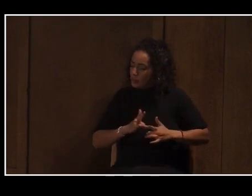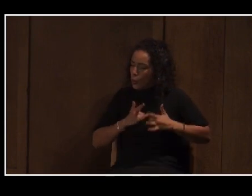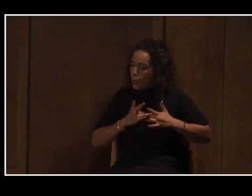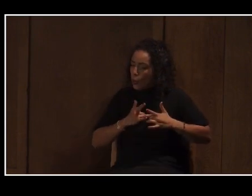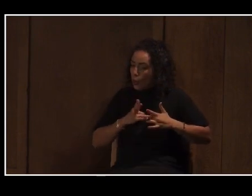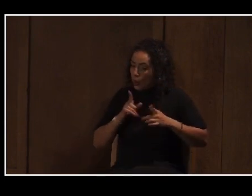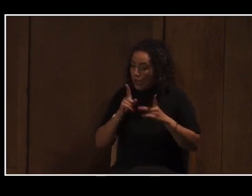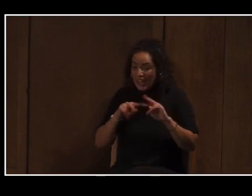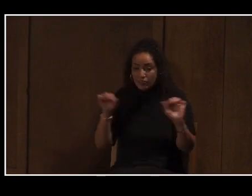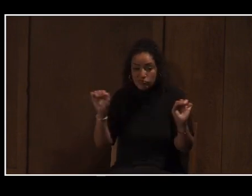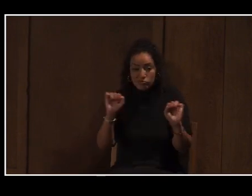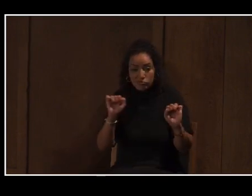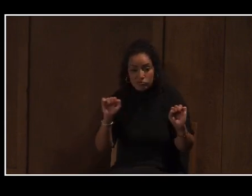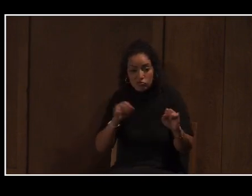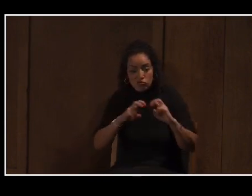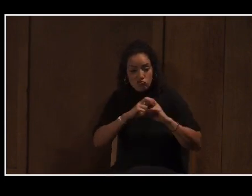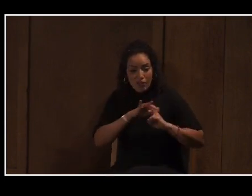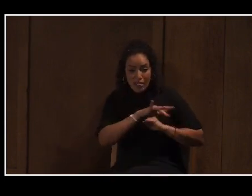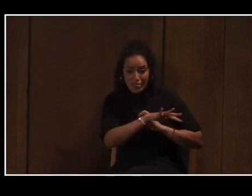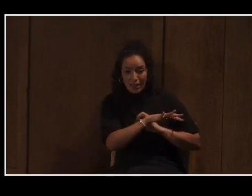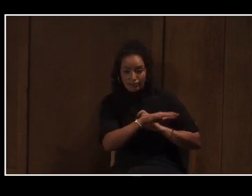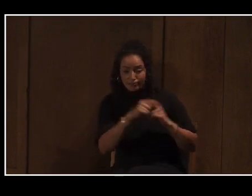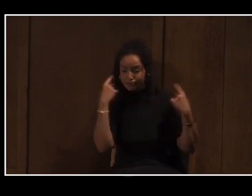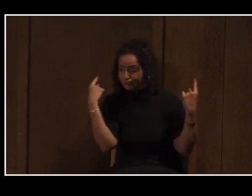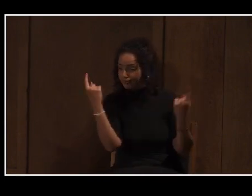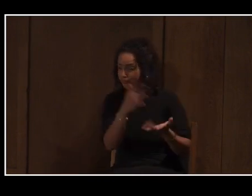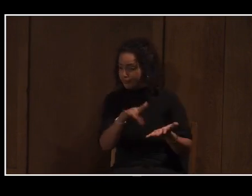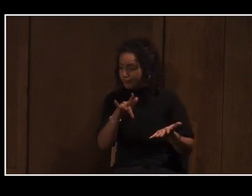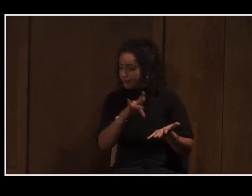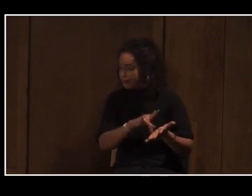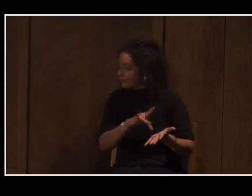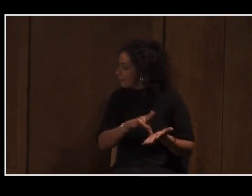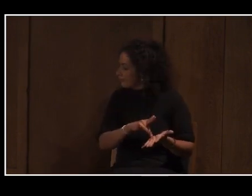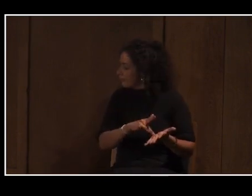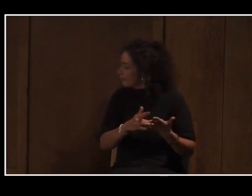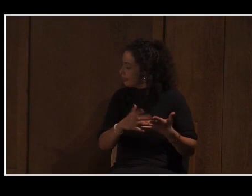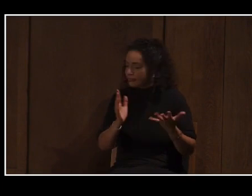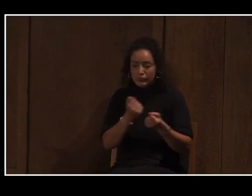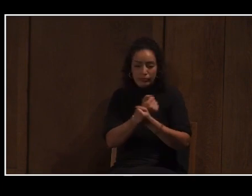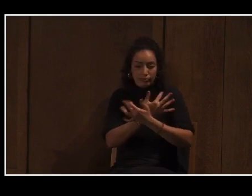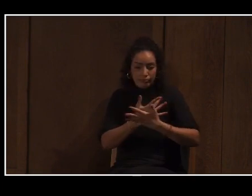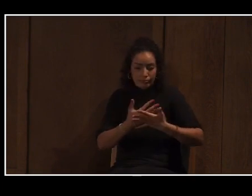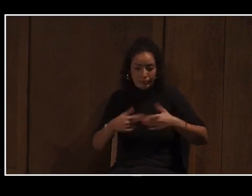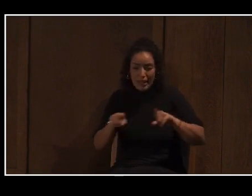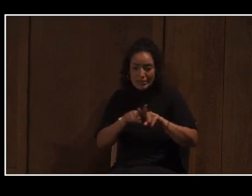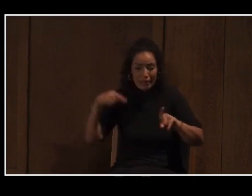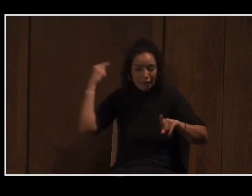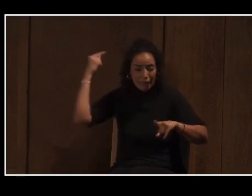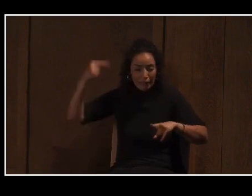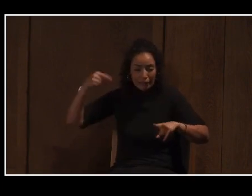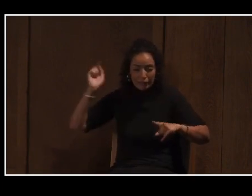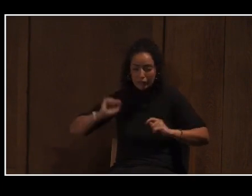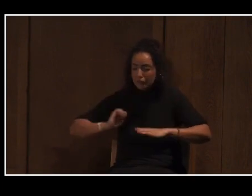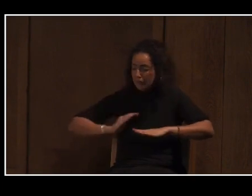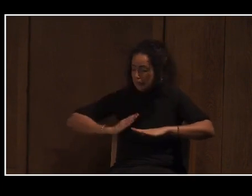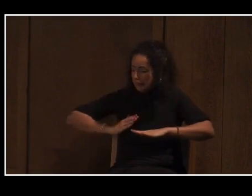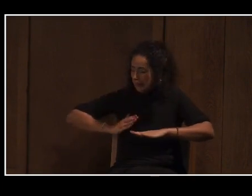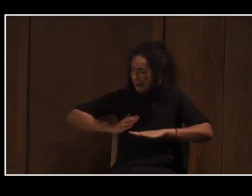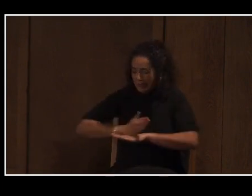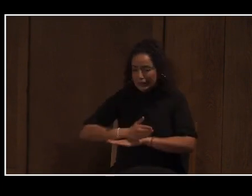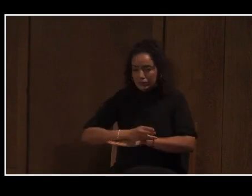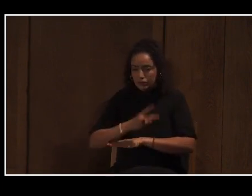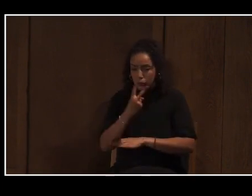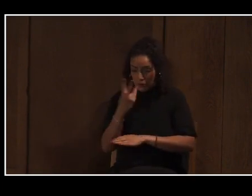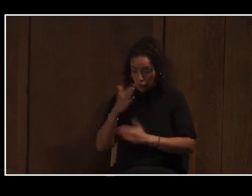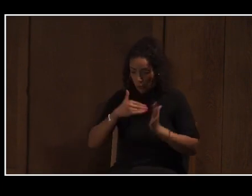there, Mexico City, everything is in the superlative, as is in London in many ways, perhaps even more so. So 22 million people